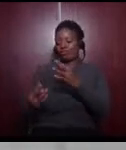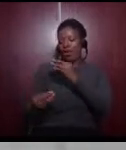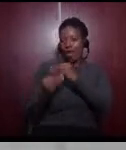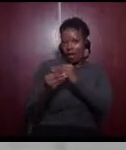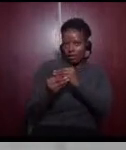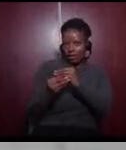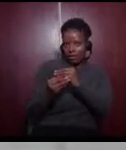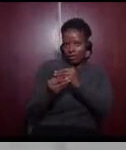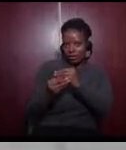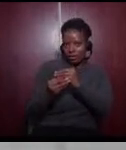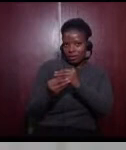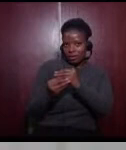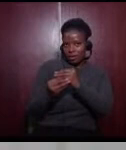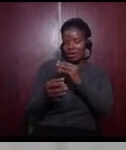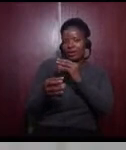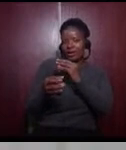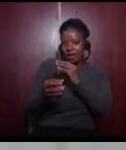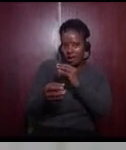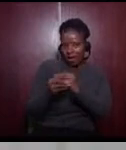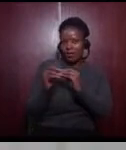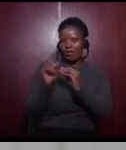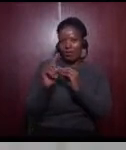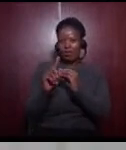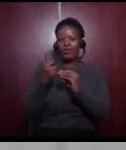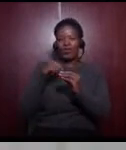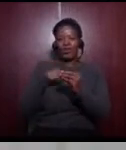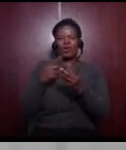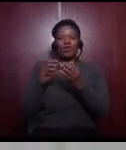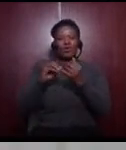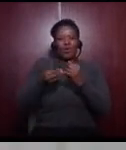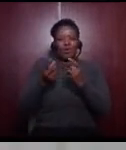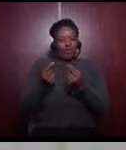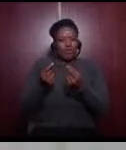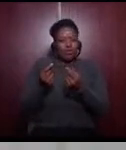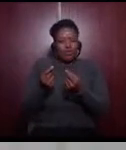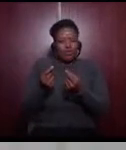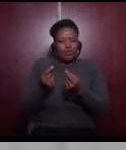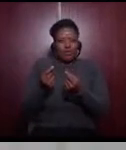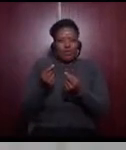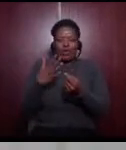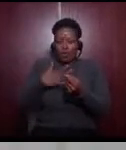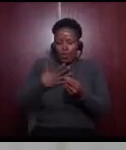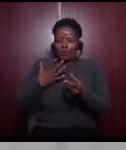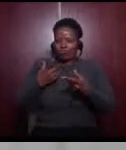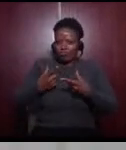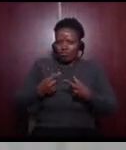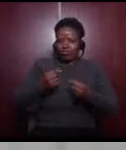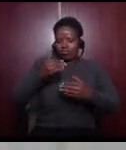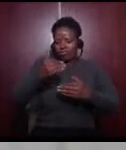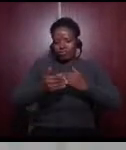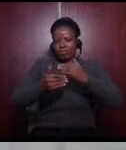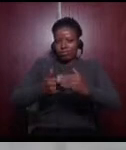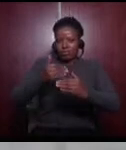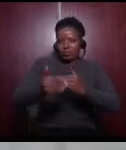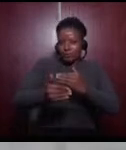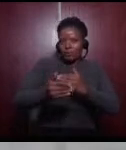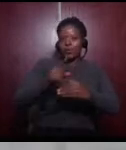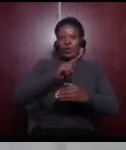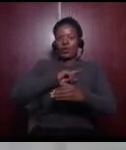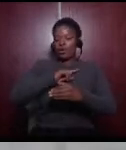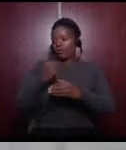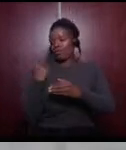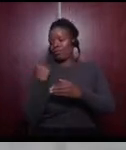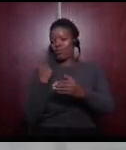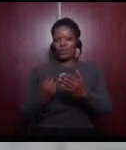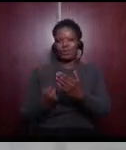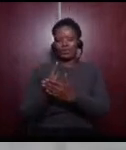into esizama ukuyenza ukuthi sifuna ukuba proactive because indlela besiresponda ngayo kuma disasters esikhathini